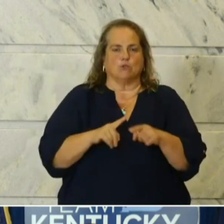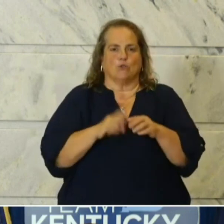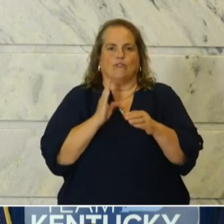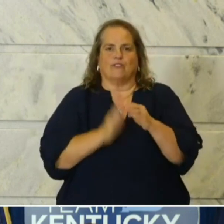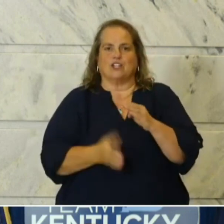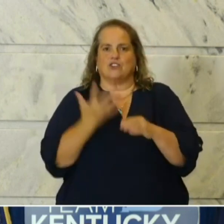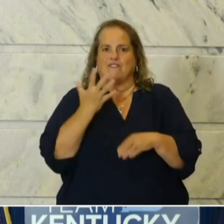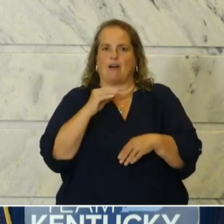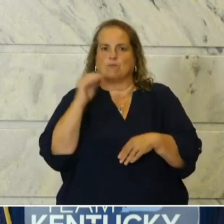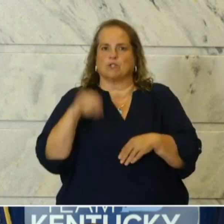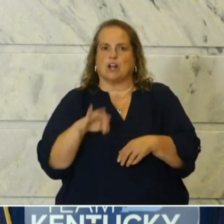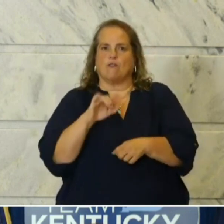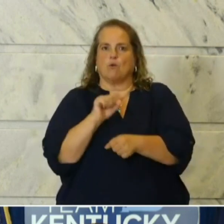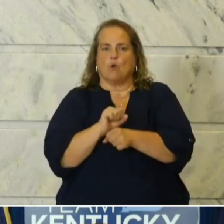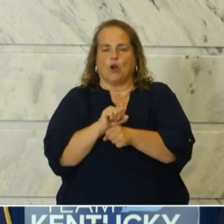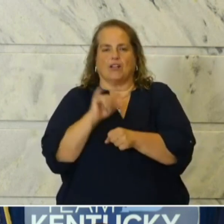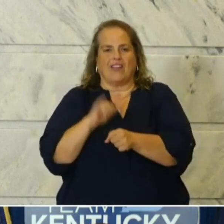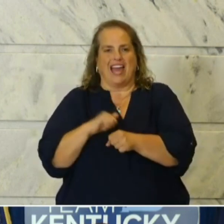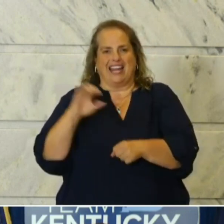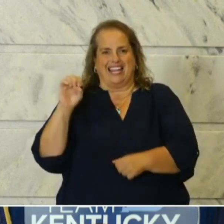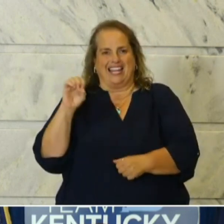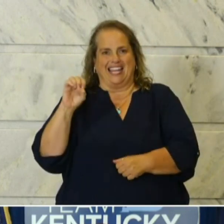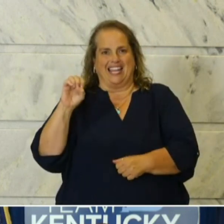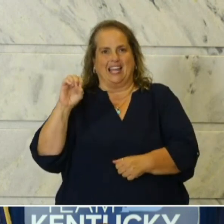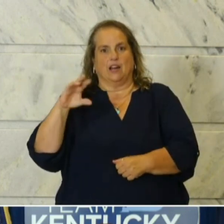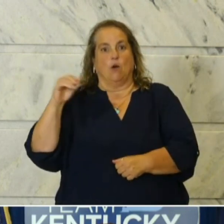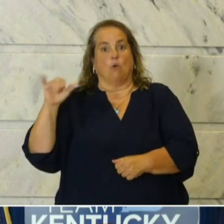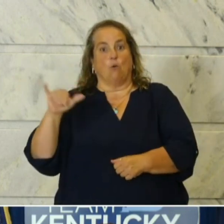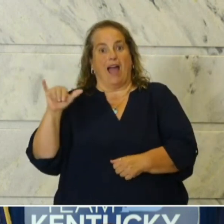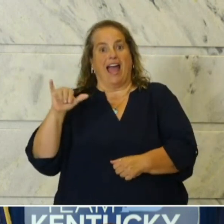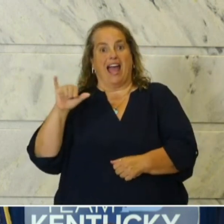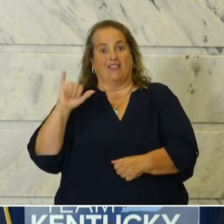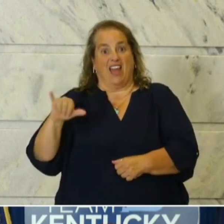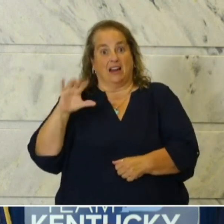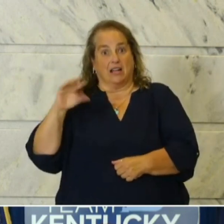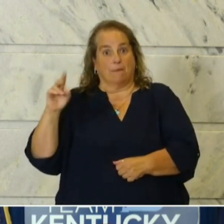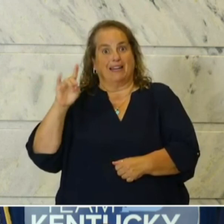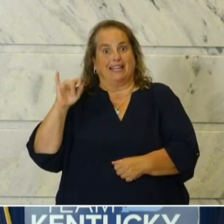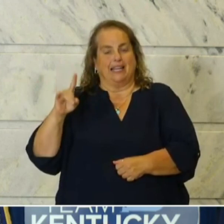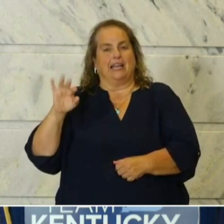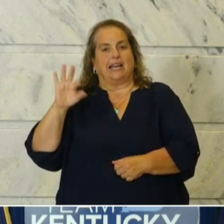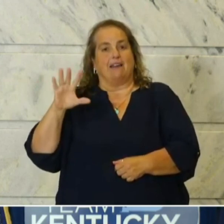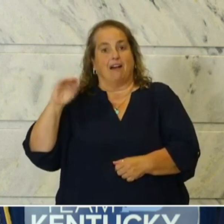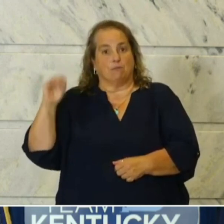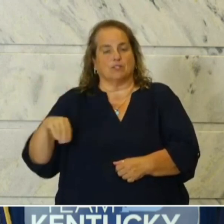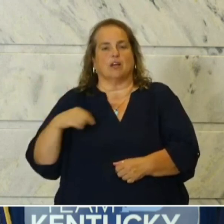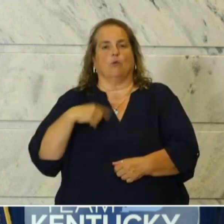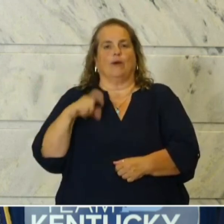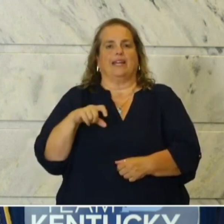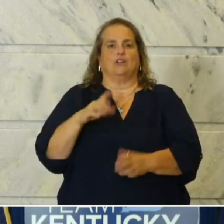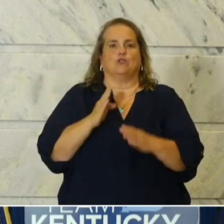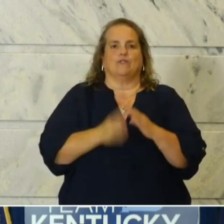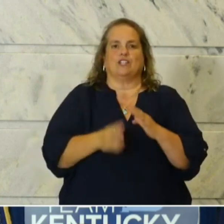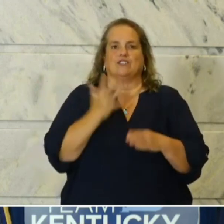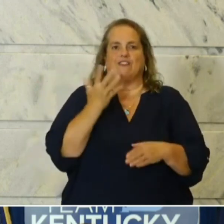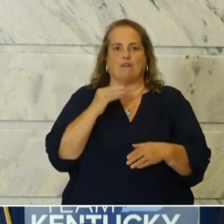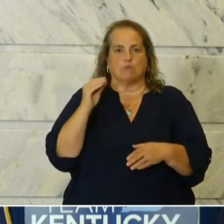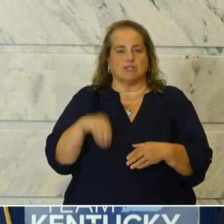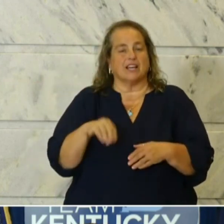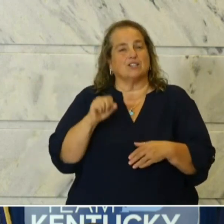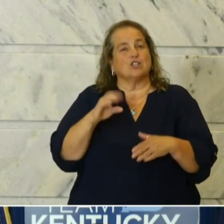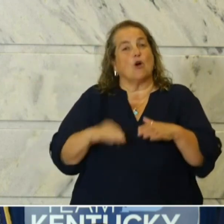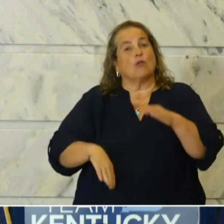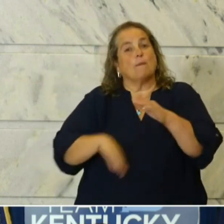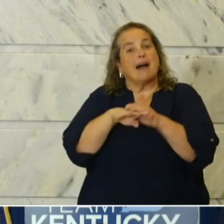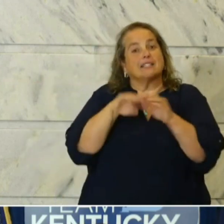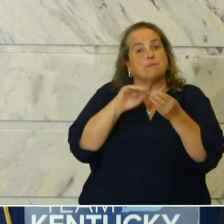E&Y did the first 95% on. So when we make these decisions, it's all about what's the maximum number of people that we